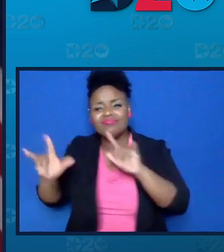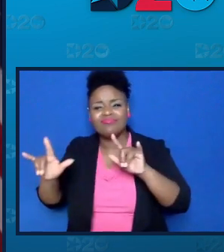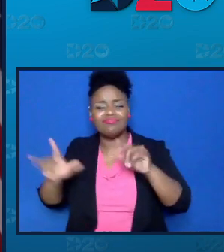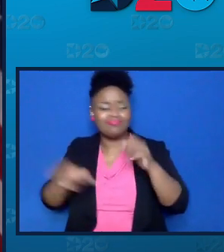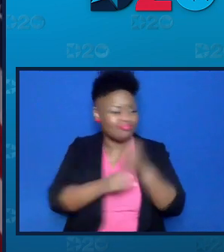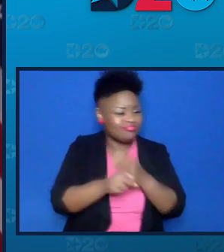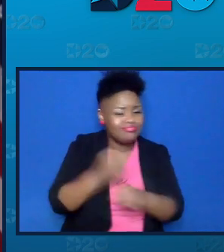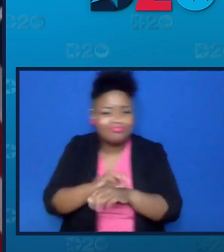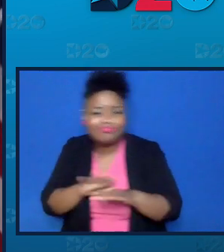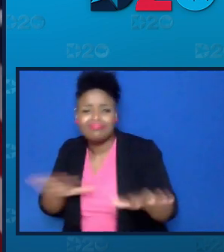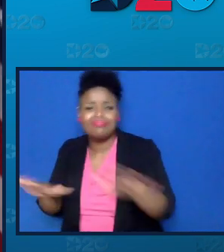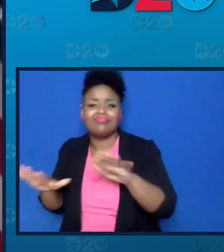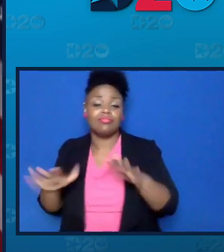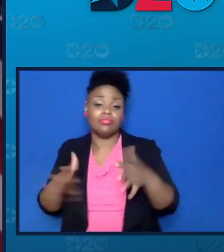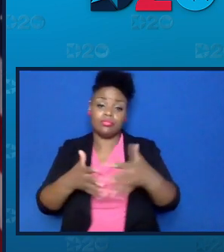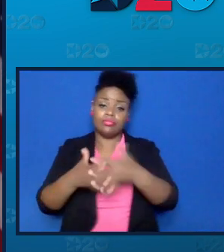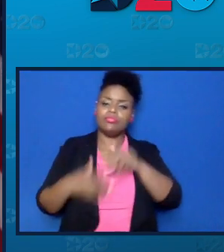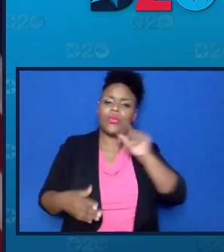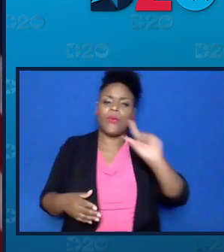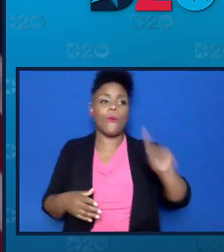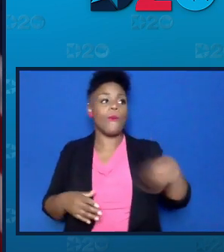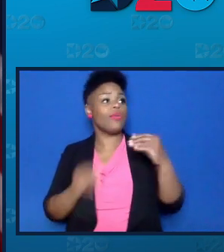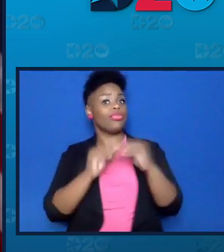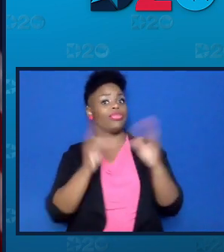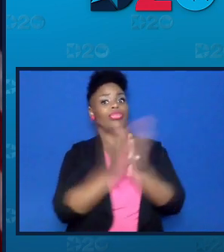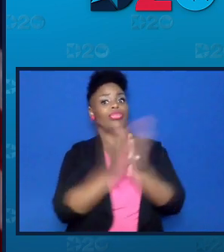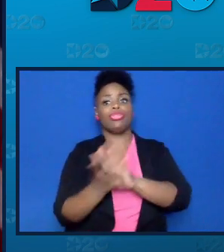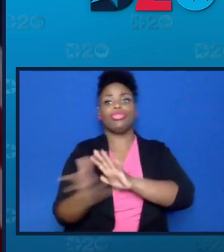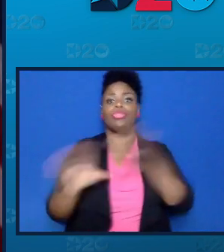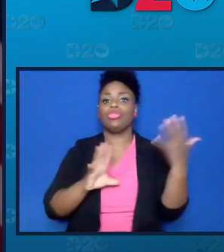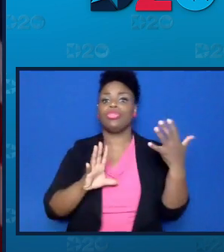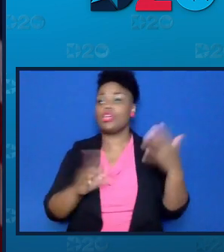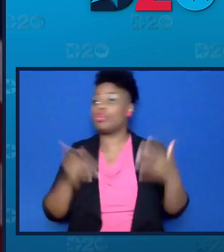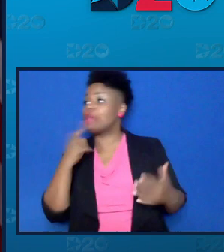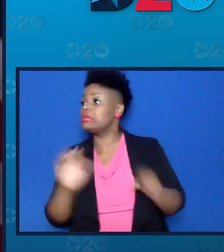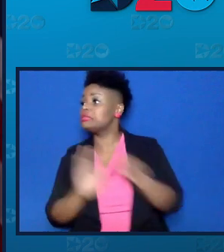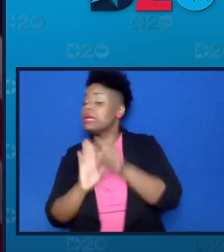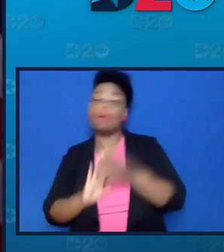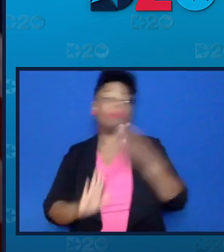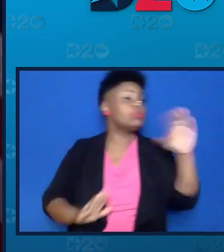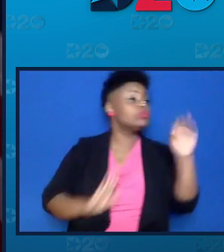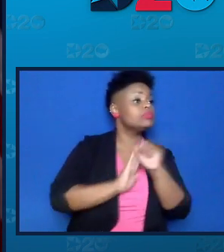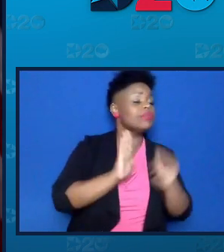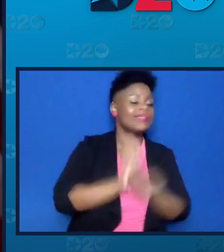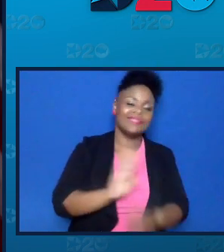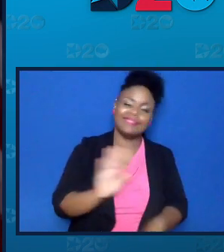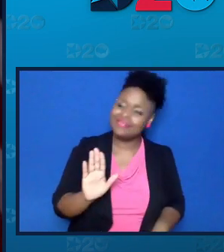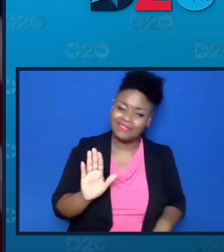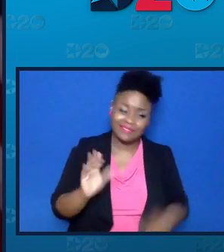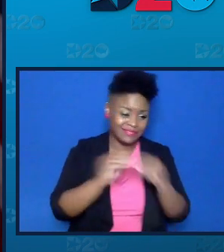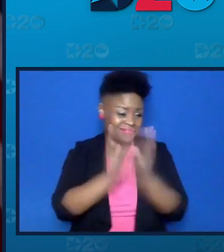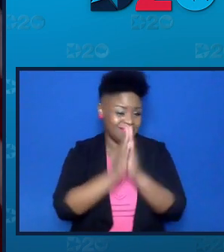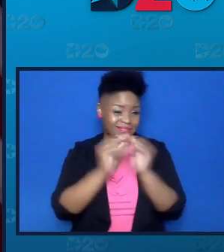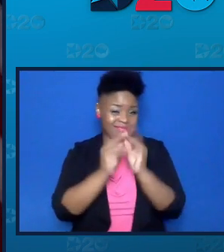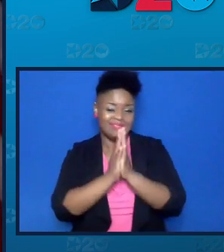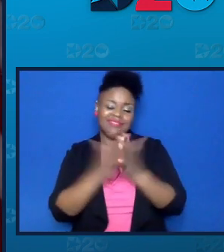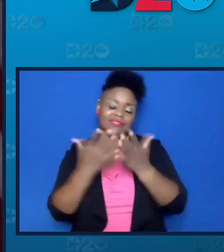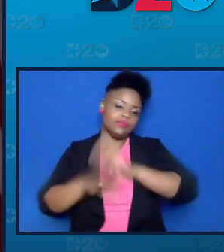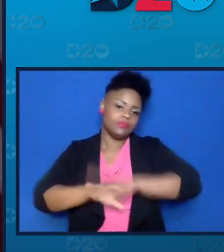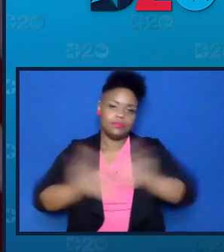clashing interests of red states or blue states. We're so much bigger than that. We're so much better than that.